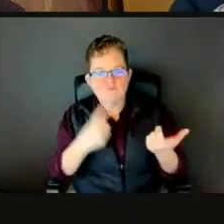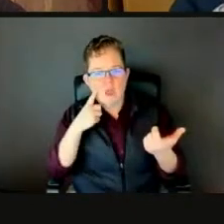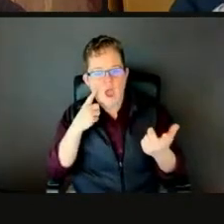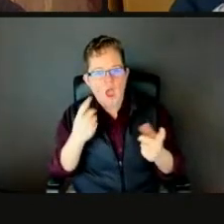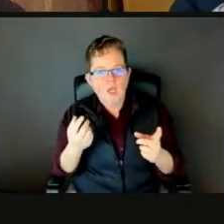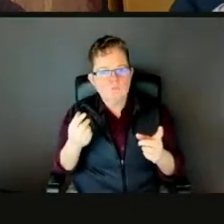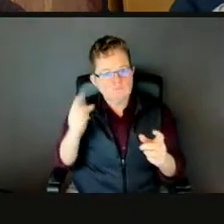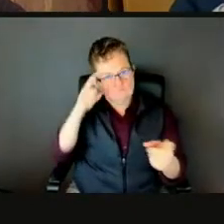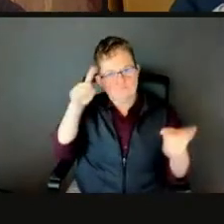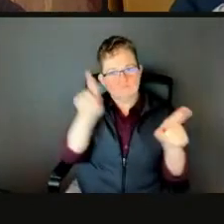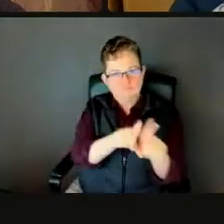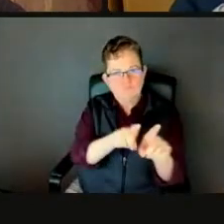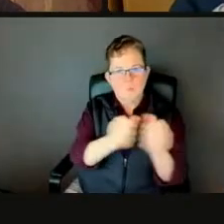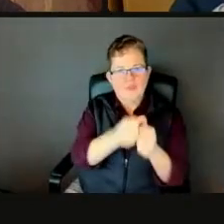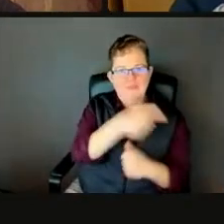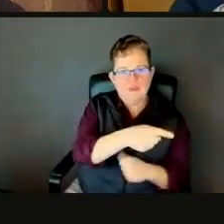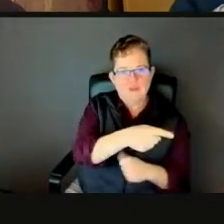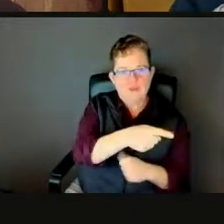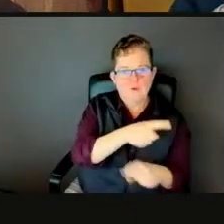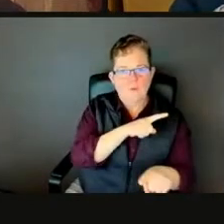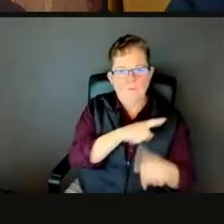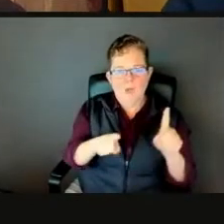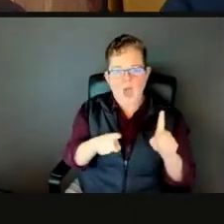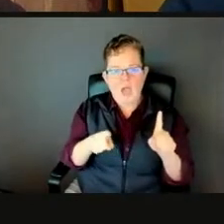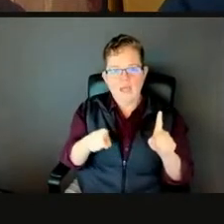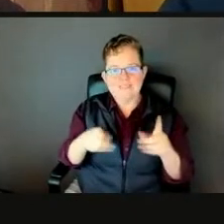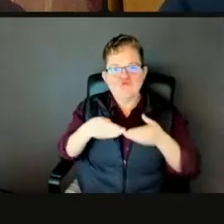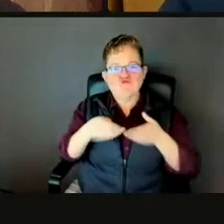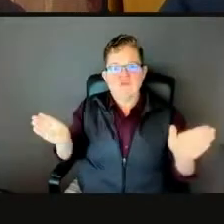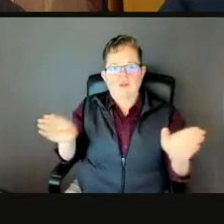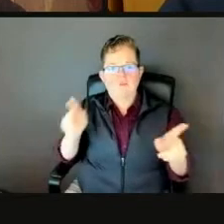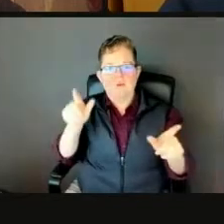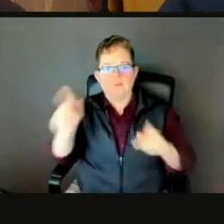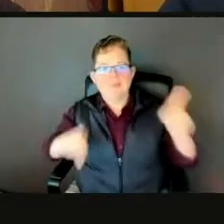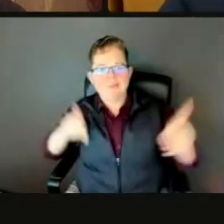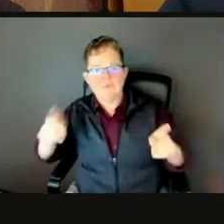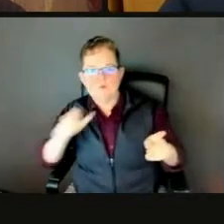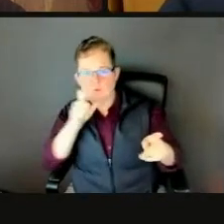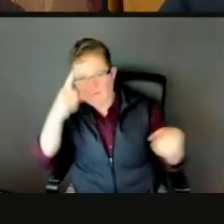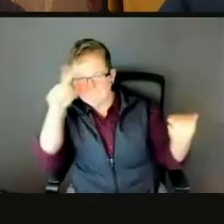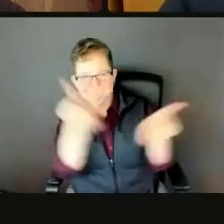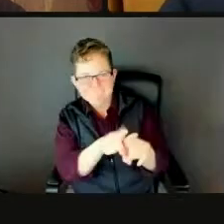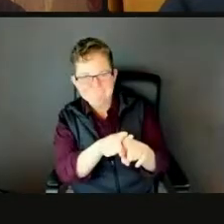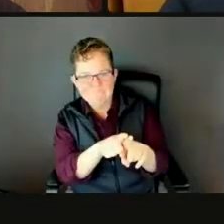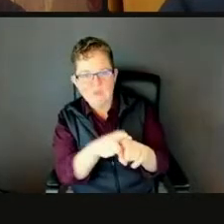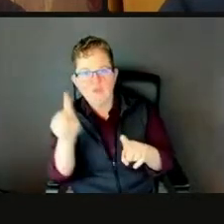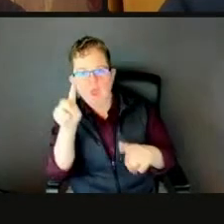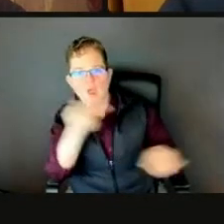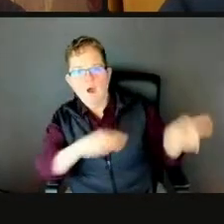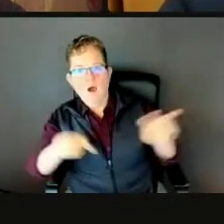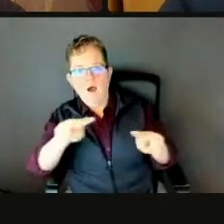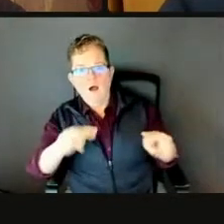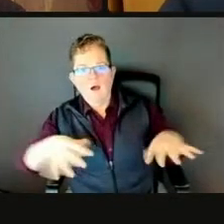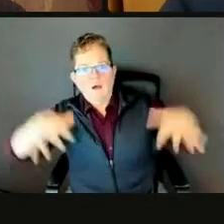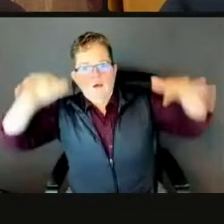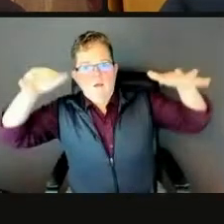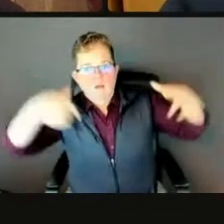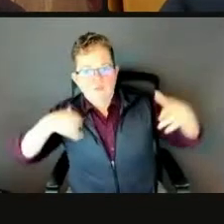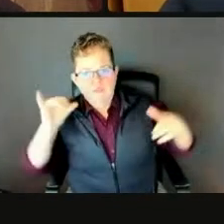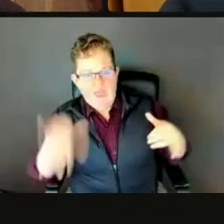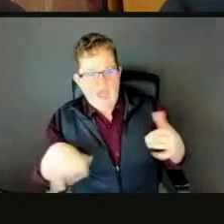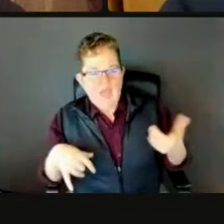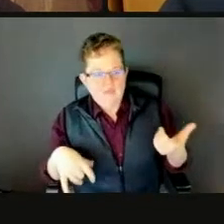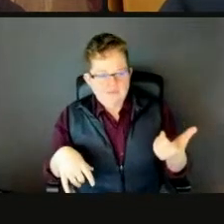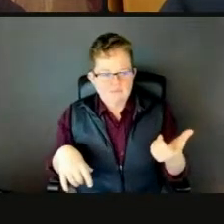fence on that, but that's not how it's perceived by other people. But you're right. Understood. Okay. Councilor